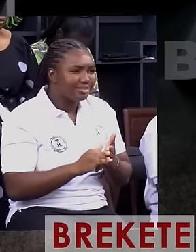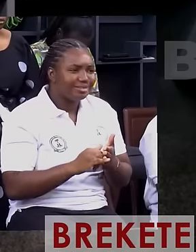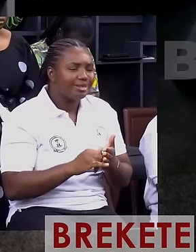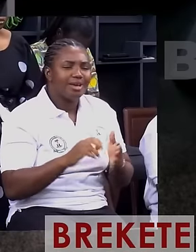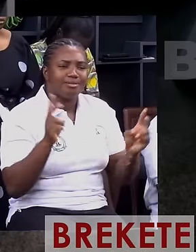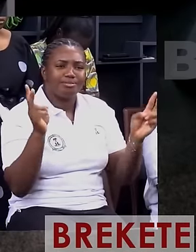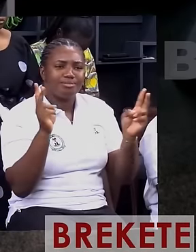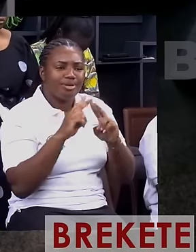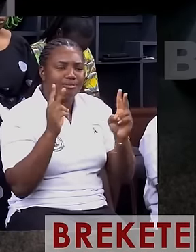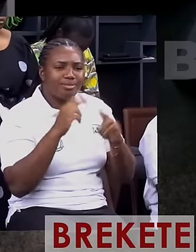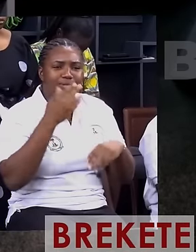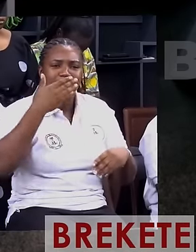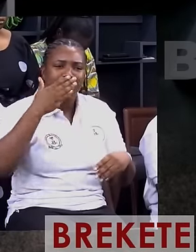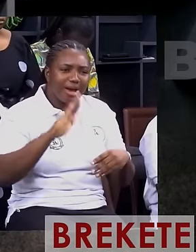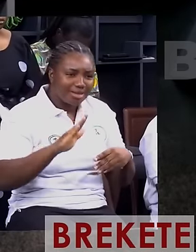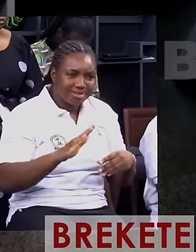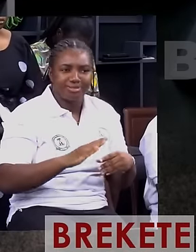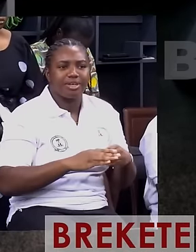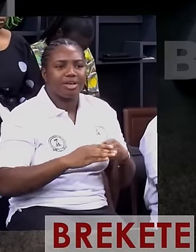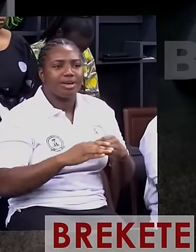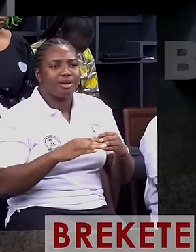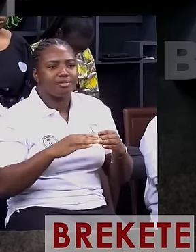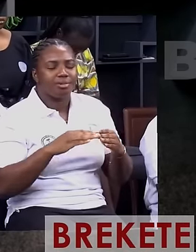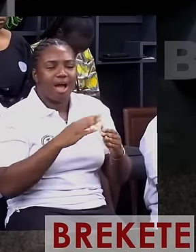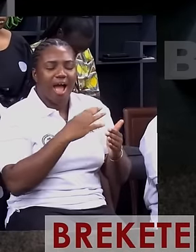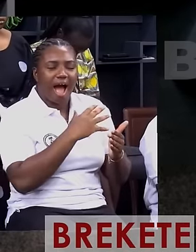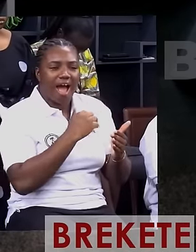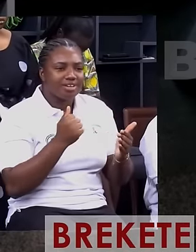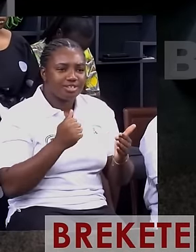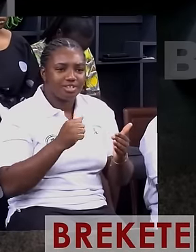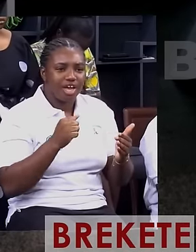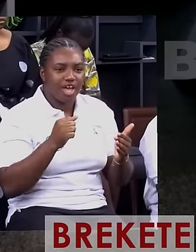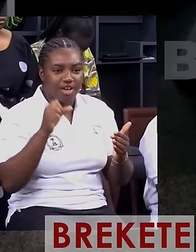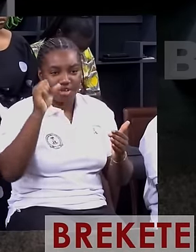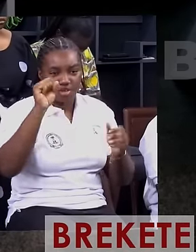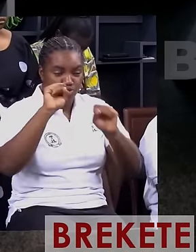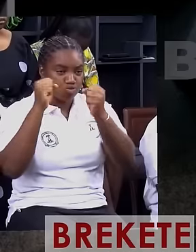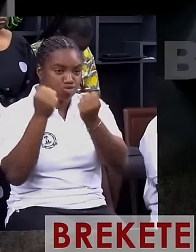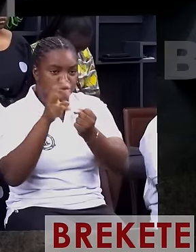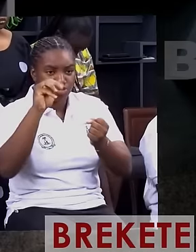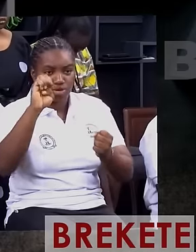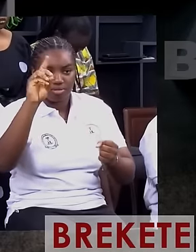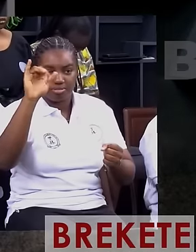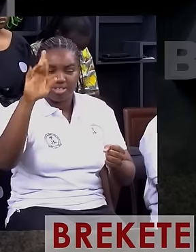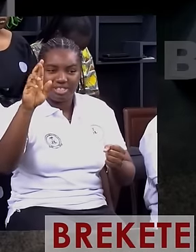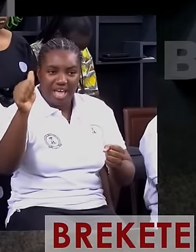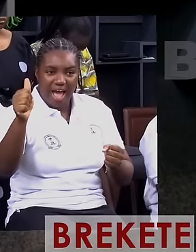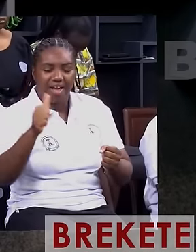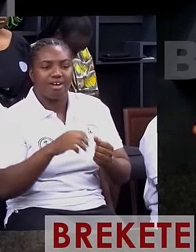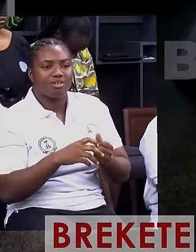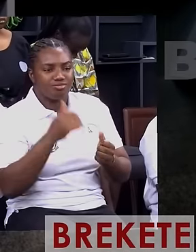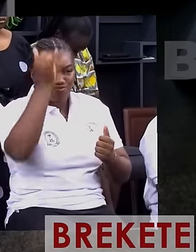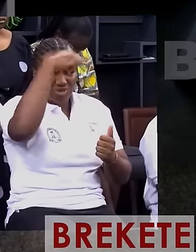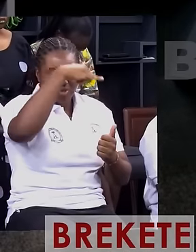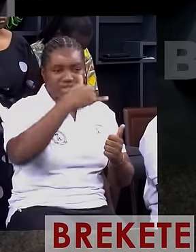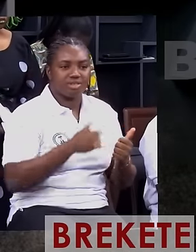It's social media rubbish. Because if they know what kidney transplant entails. They will not believe every